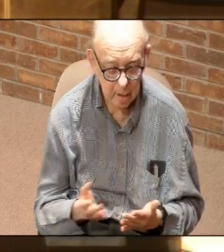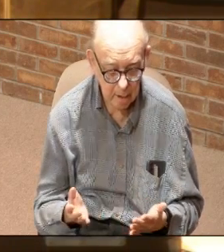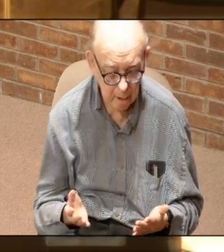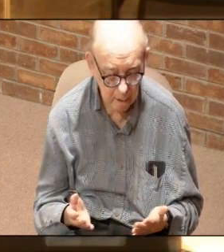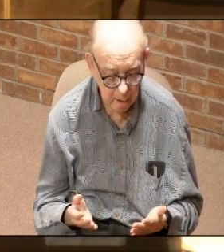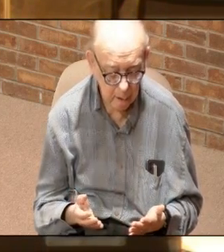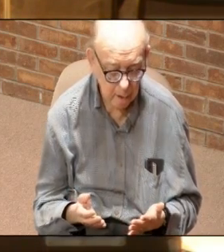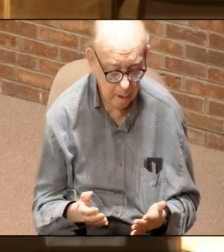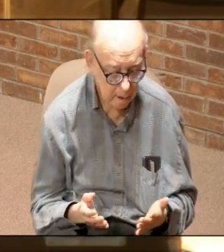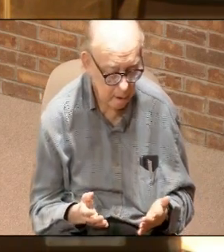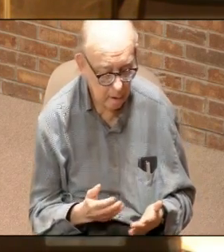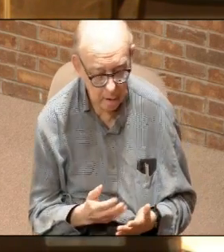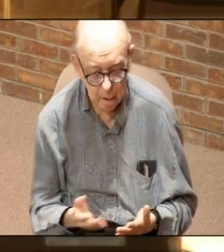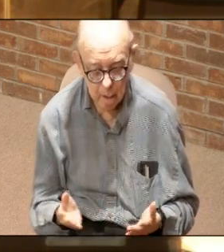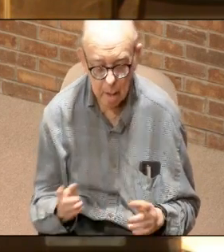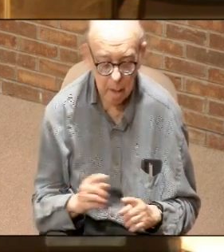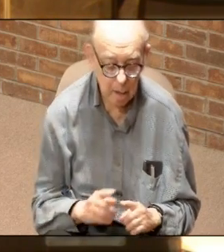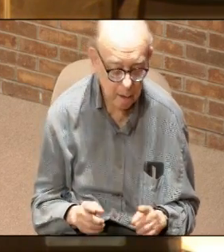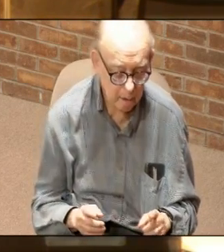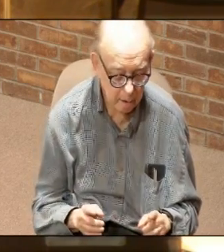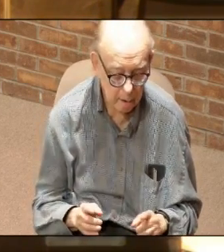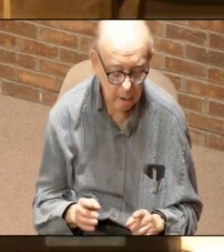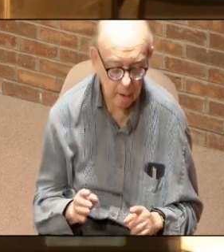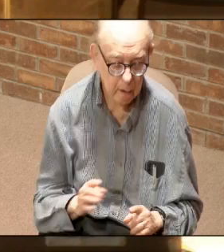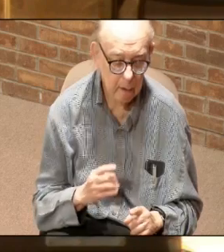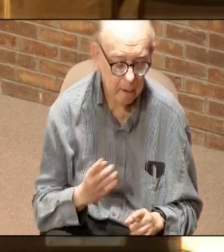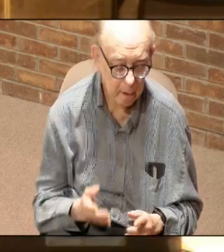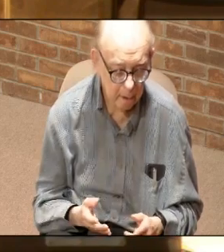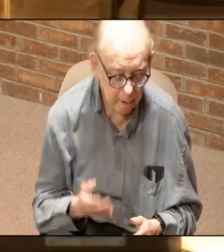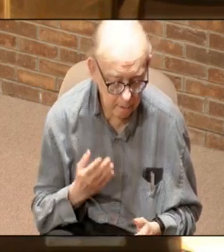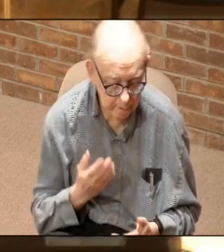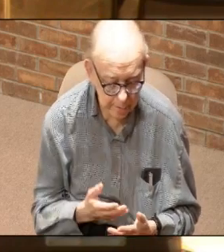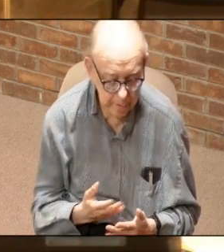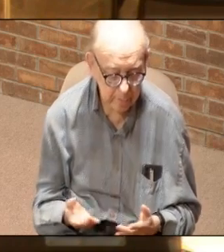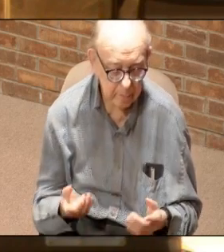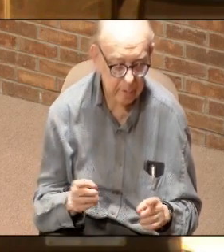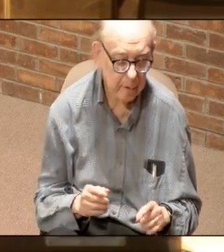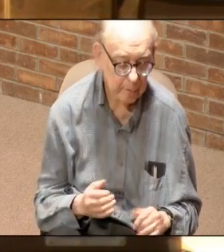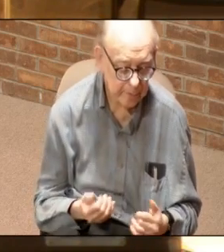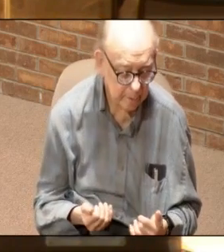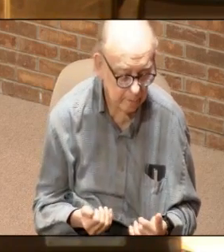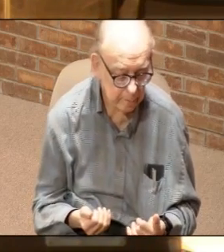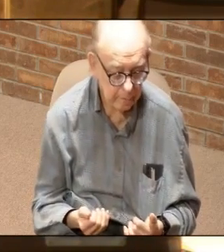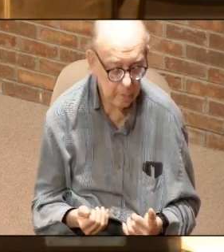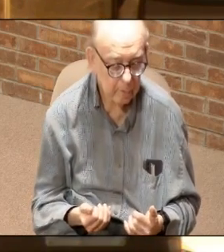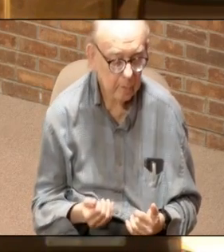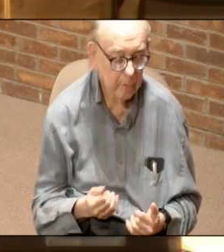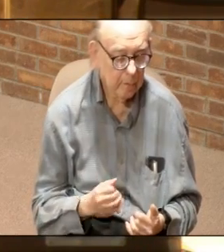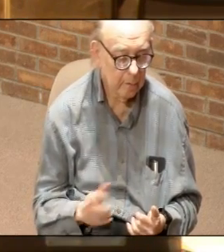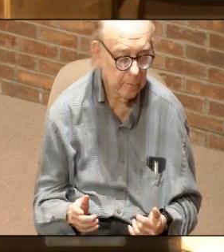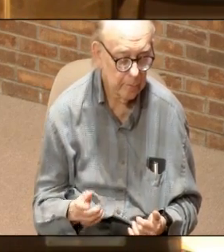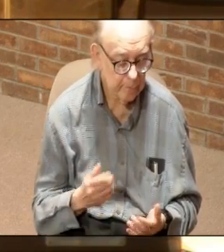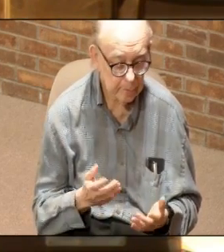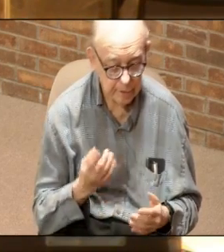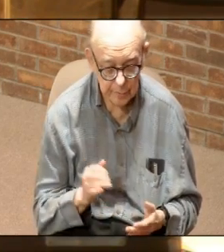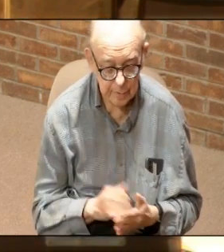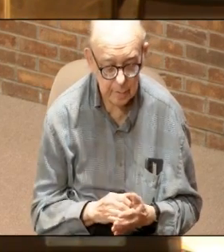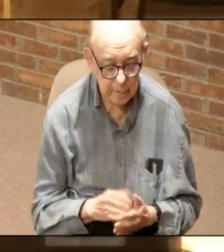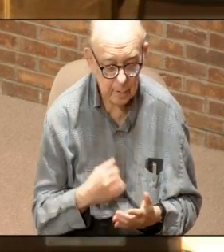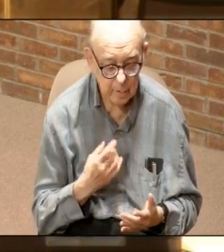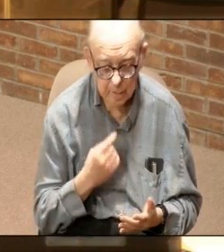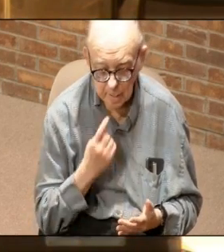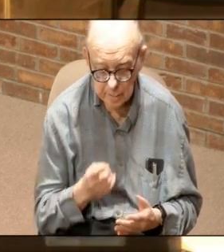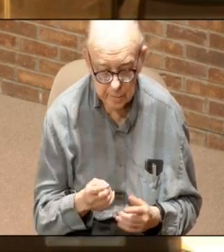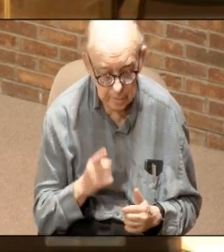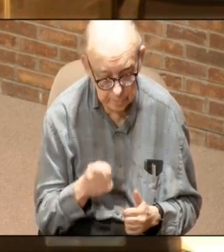been silent and everything, but there's some really good stuff that's happening right now that you all been waiting for, and we want to